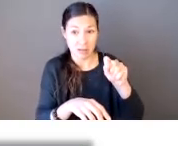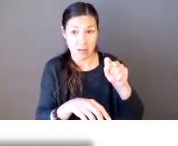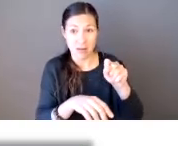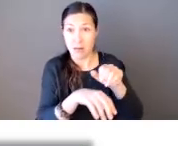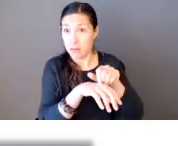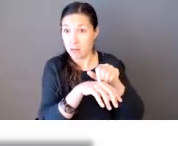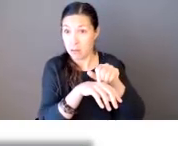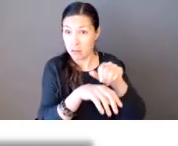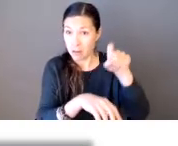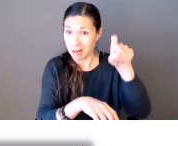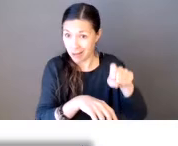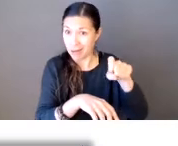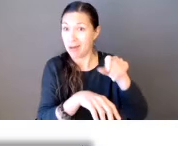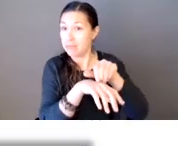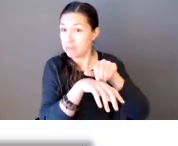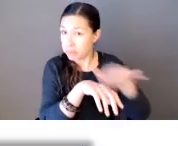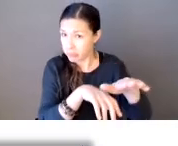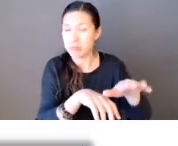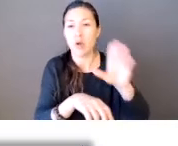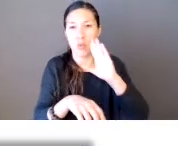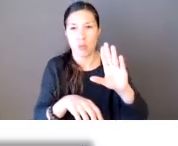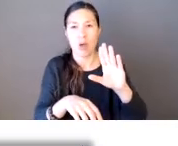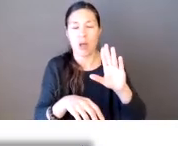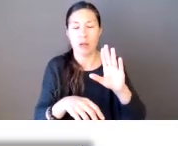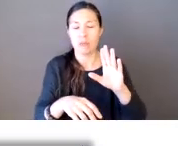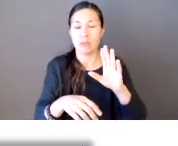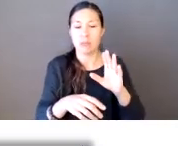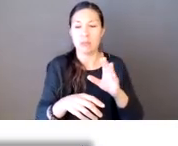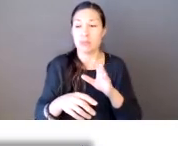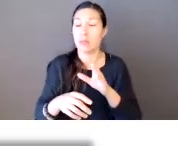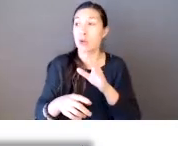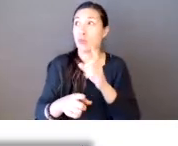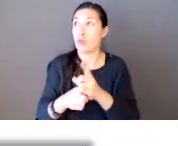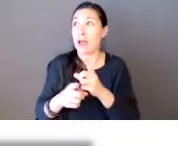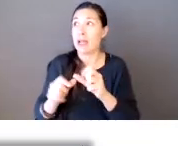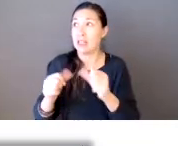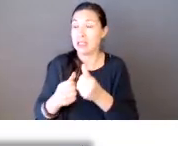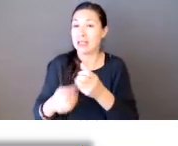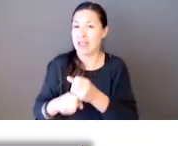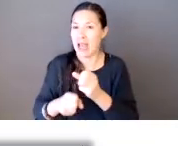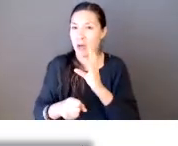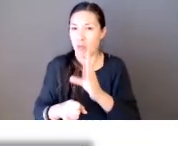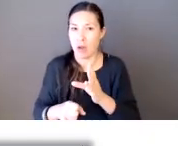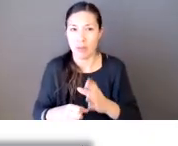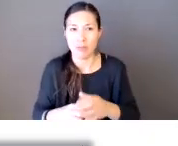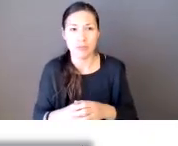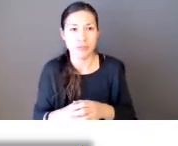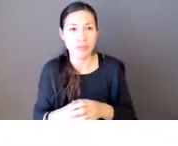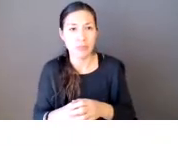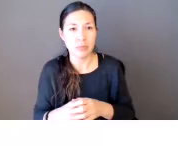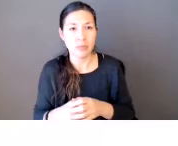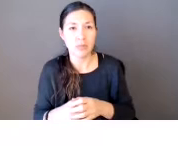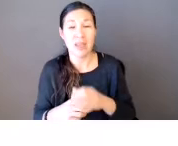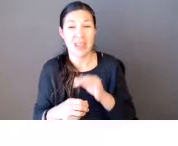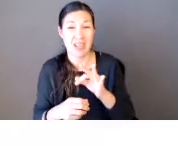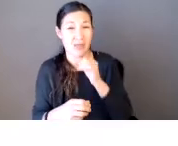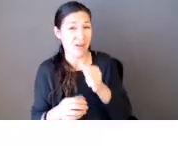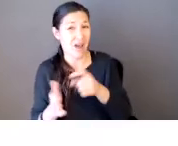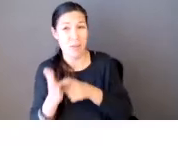well. Non-mandated, anybody can report, as we said. You just don't have the same requirements as mandated reporters